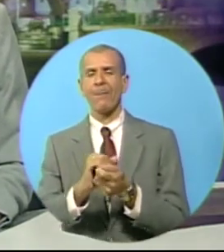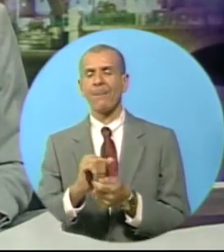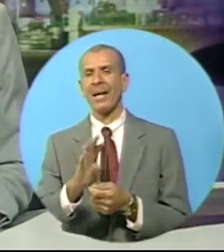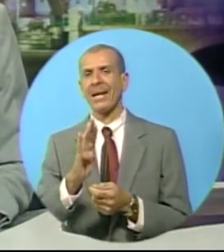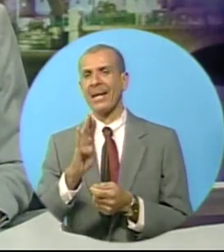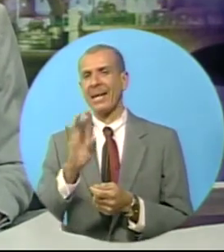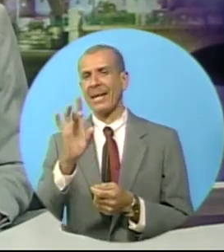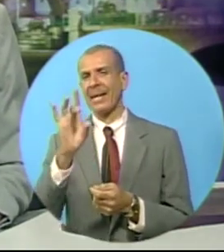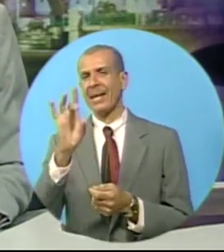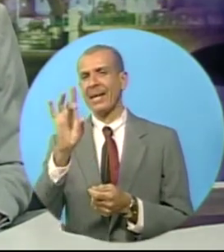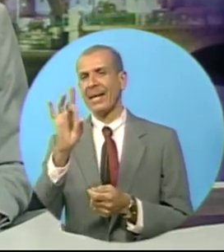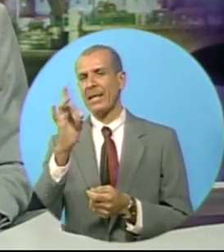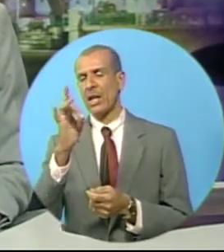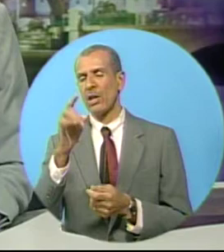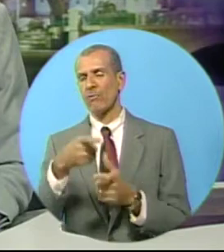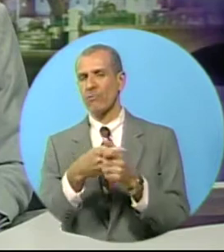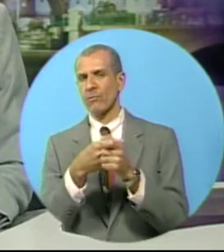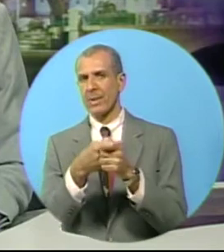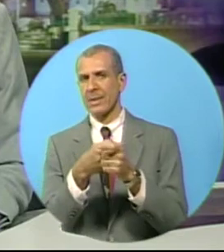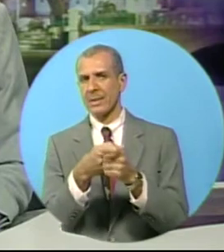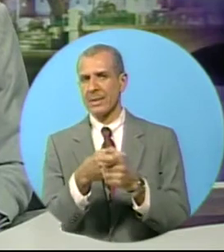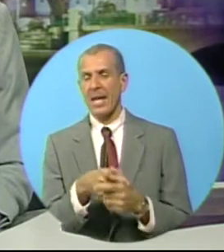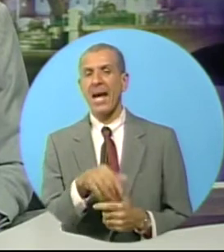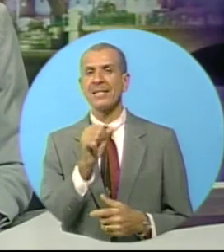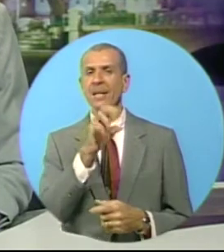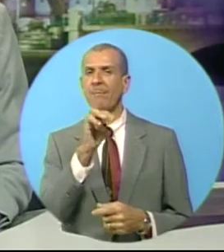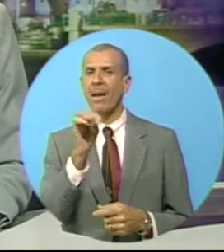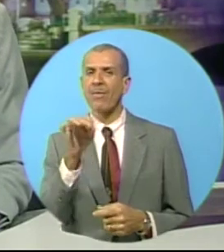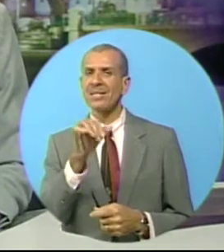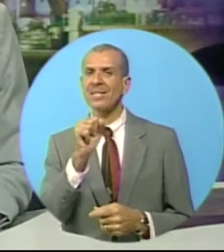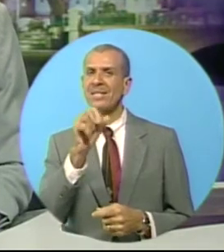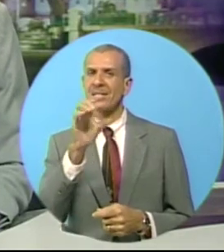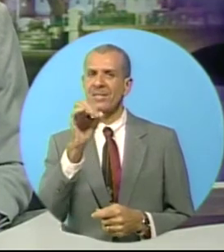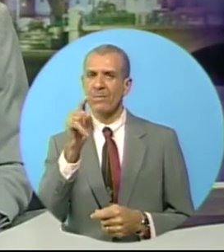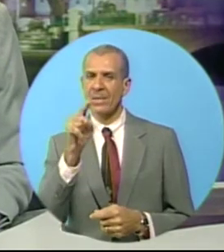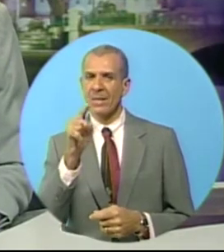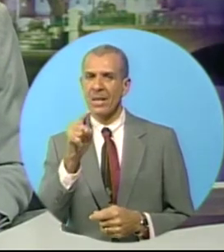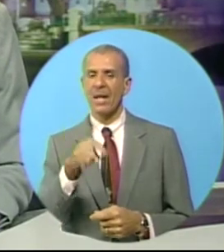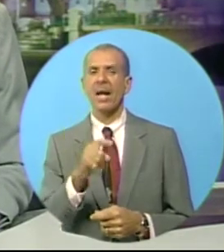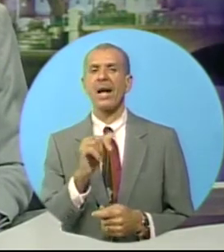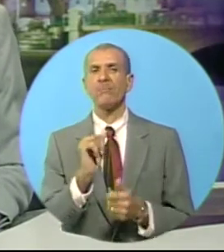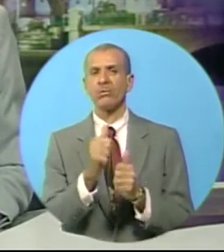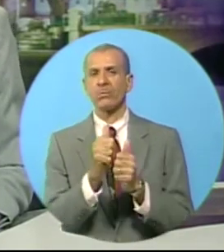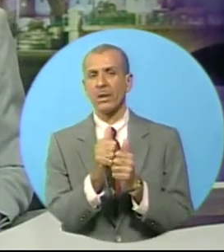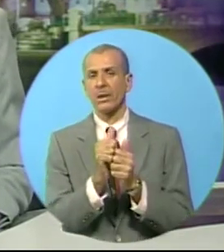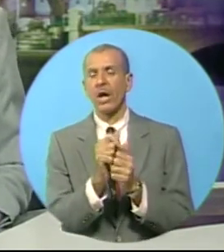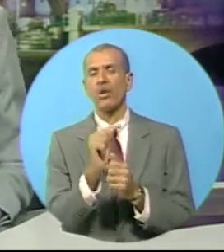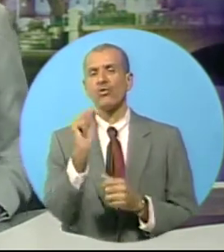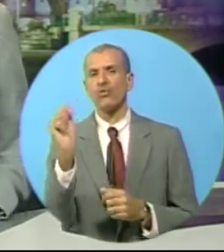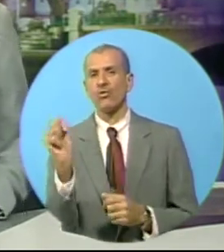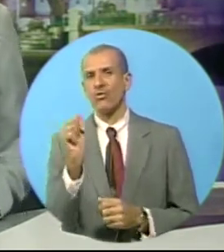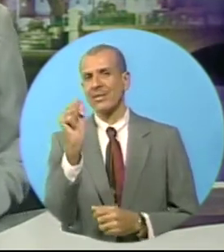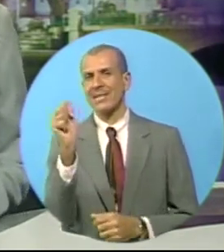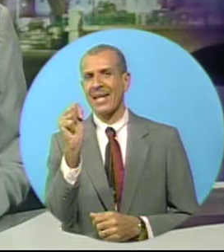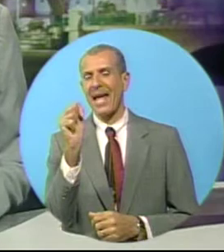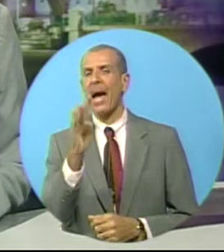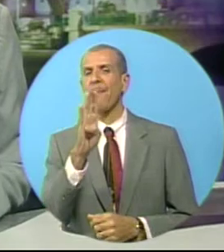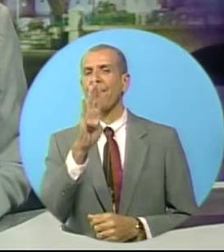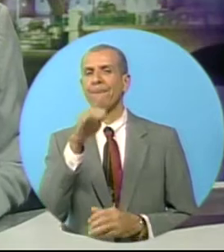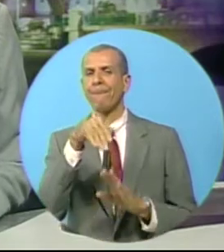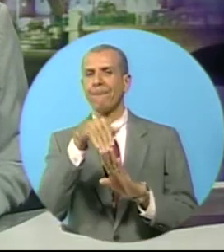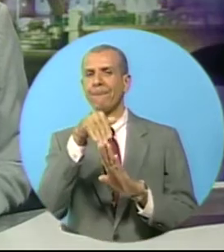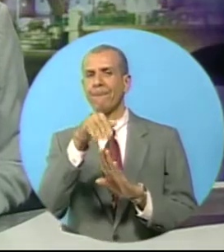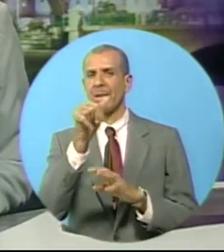round of 16 game between St. Matthews and St. Cyprian's that'll be played on Tuesday at